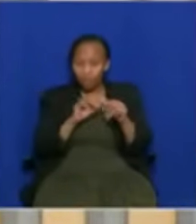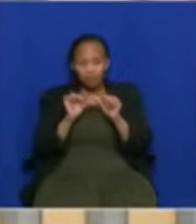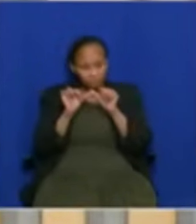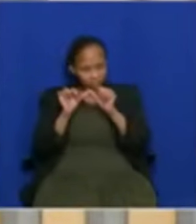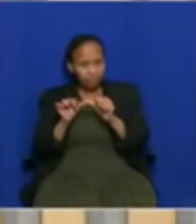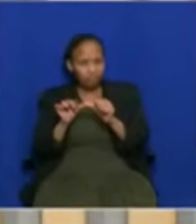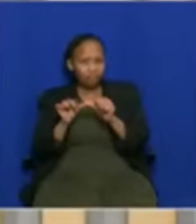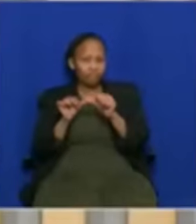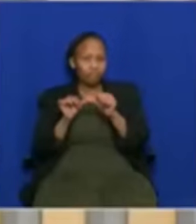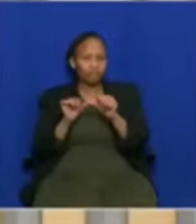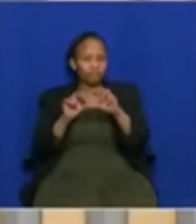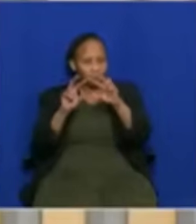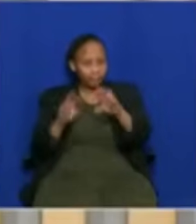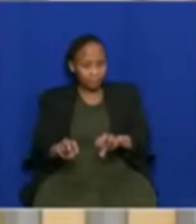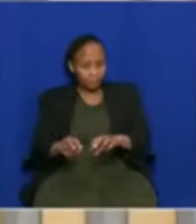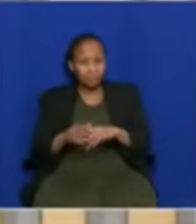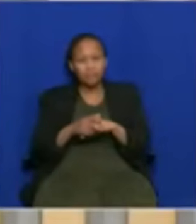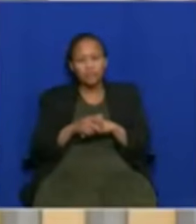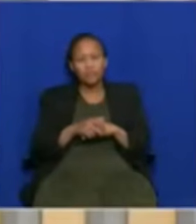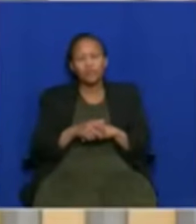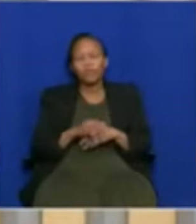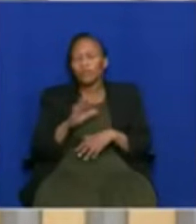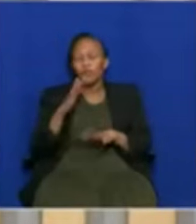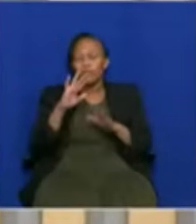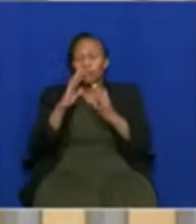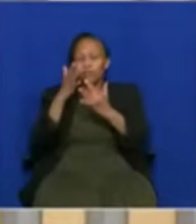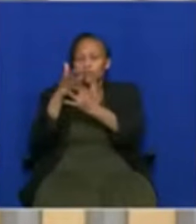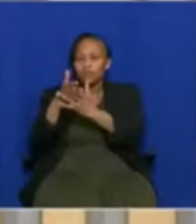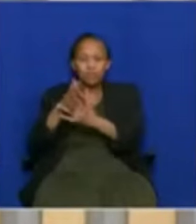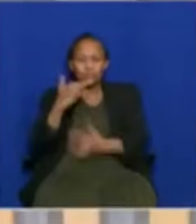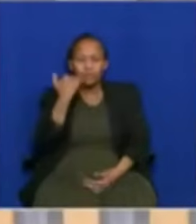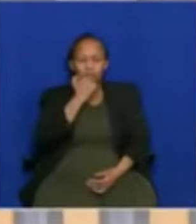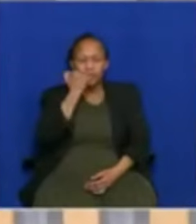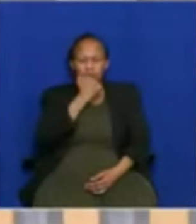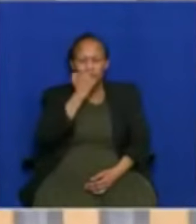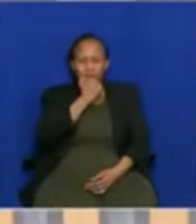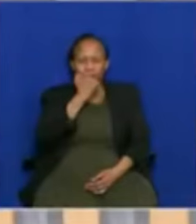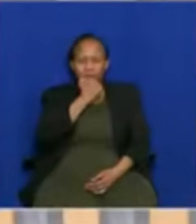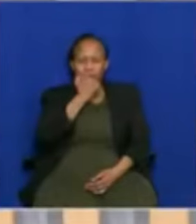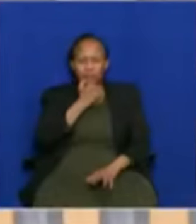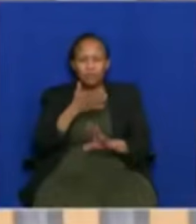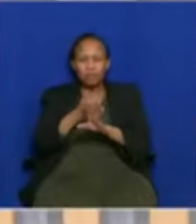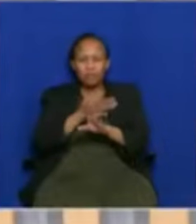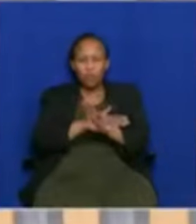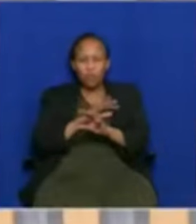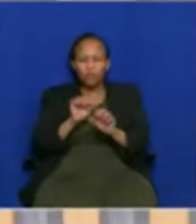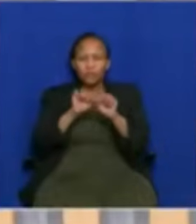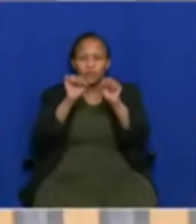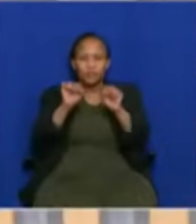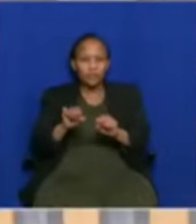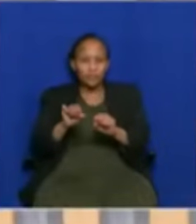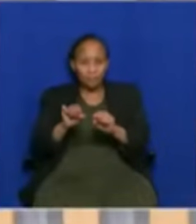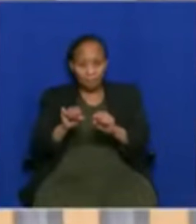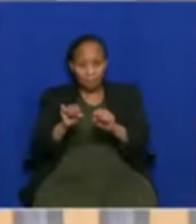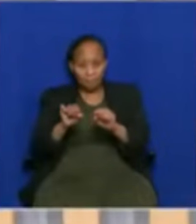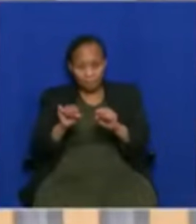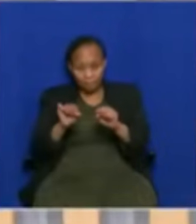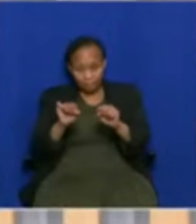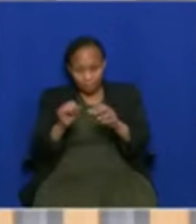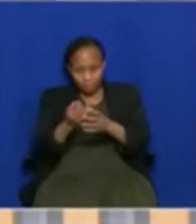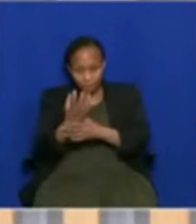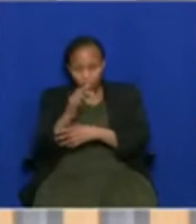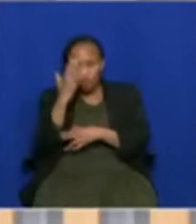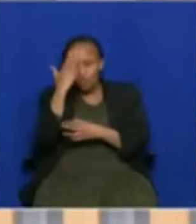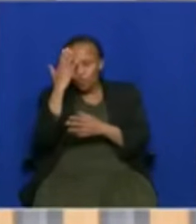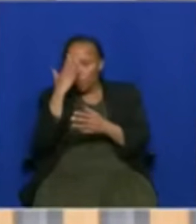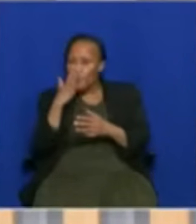it is to get. Sorry, before you get onto the system, you know what you're looking for. You already Yes, we have look- some